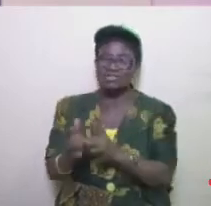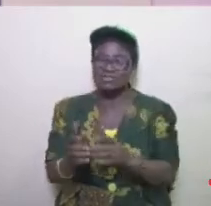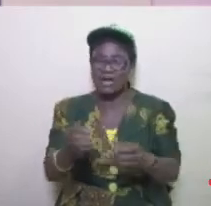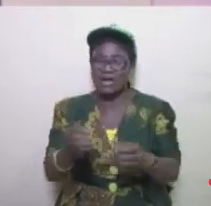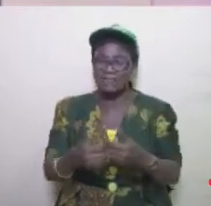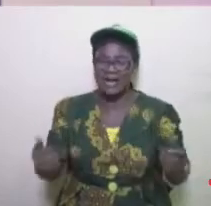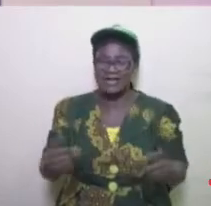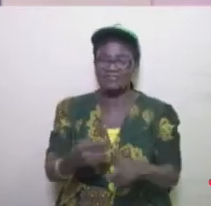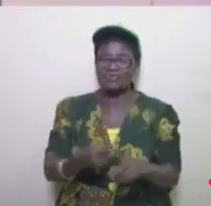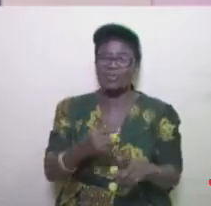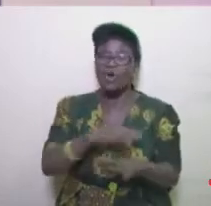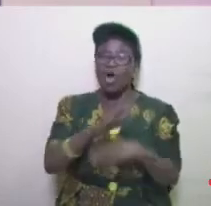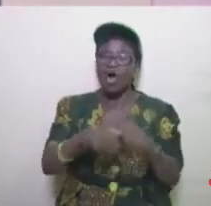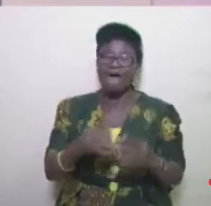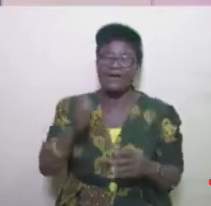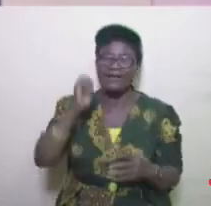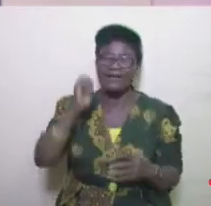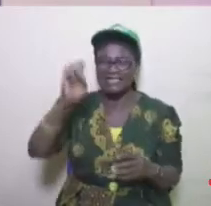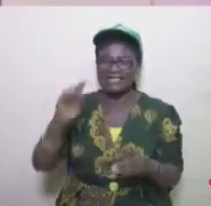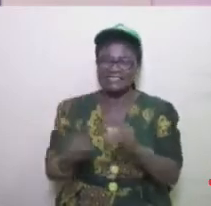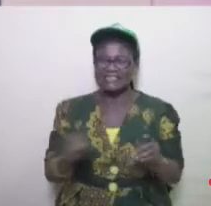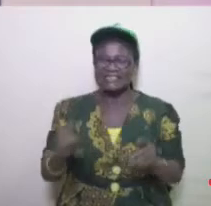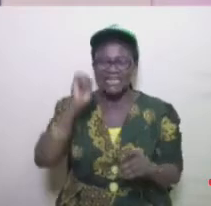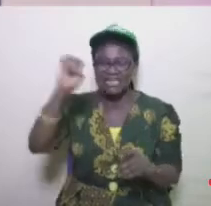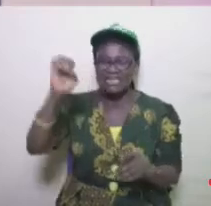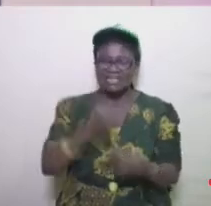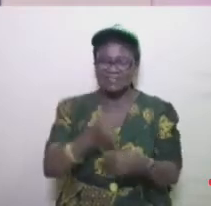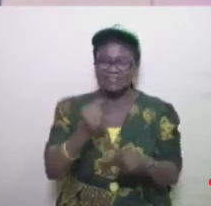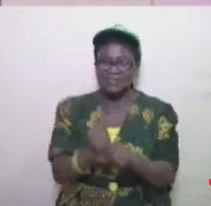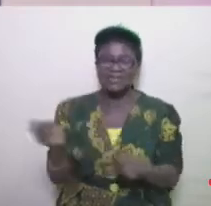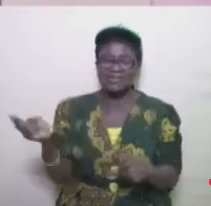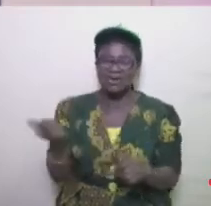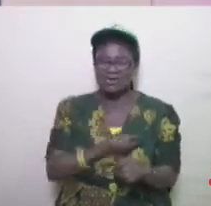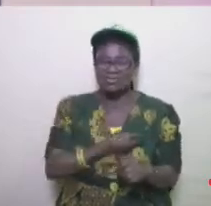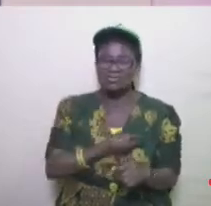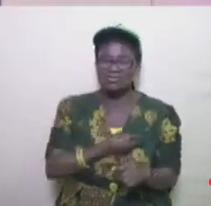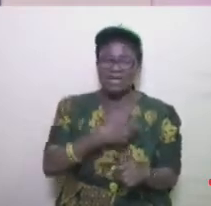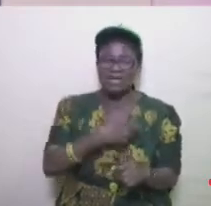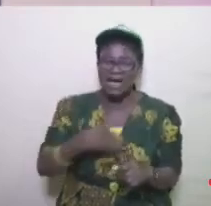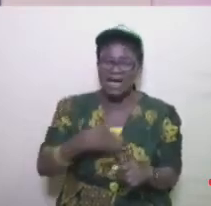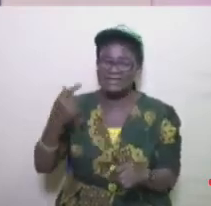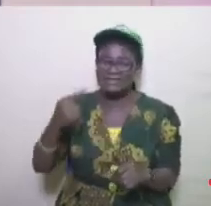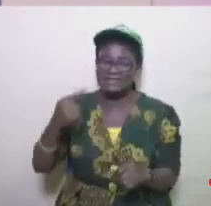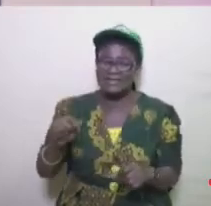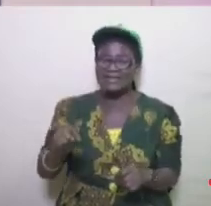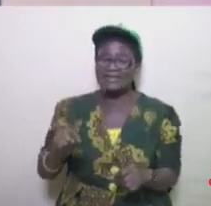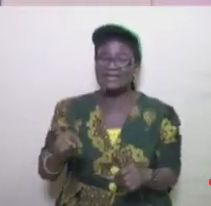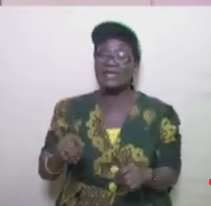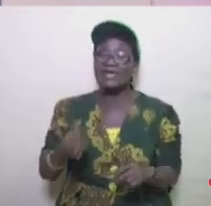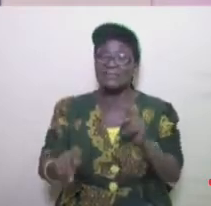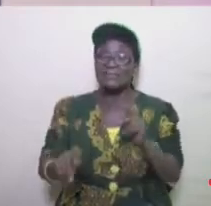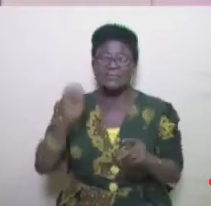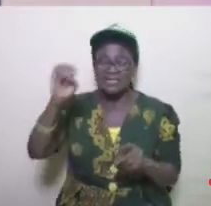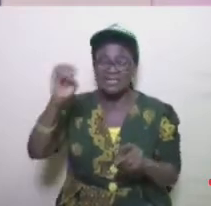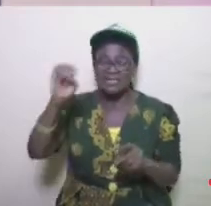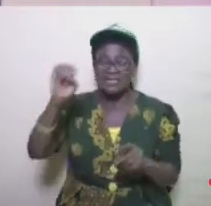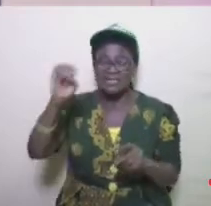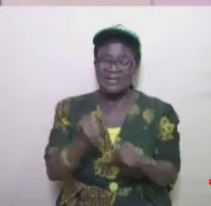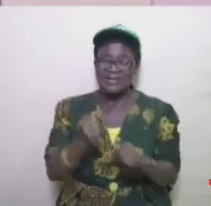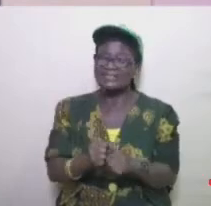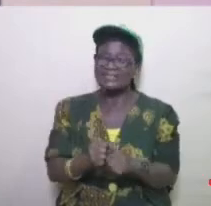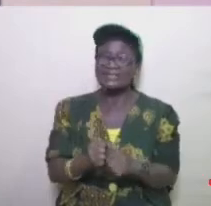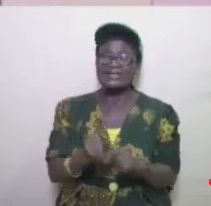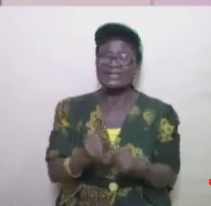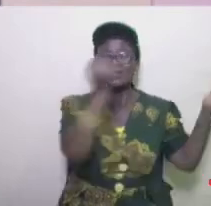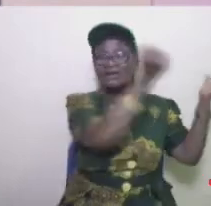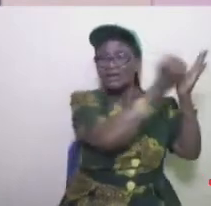us. And the thing he made, slapping, crucifying, spitting upon him. But